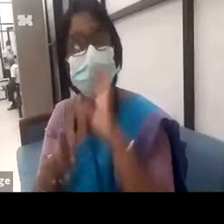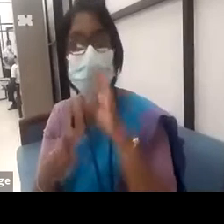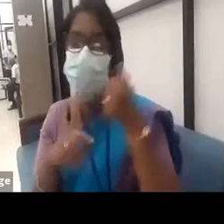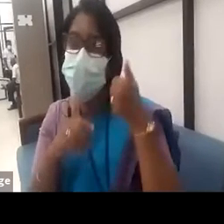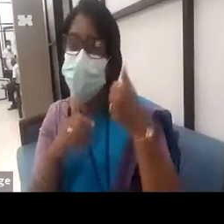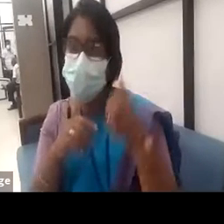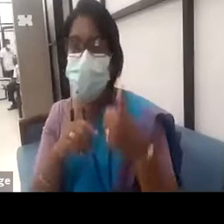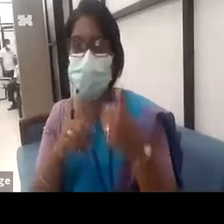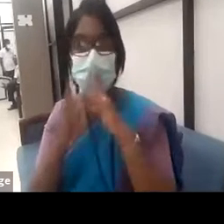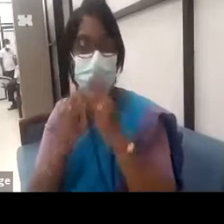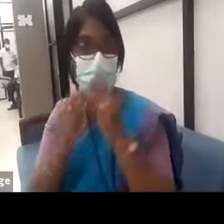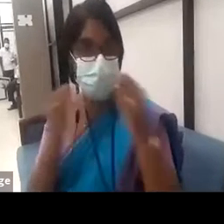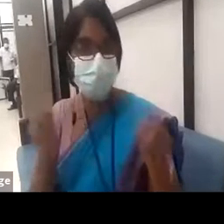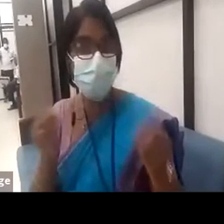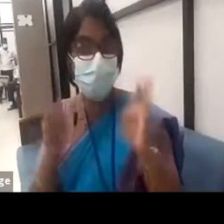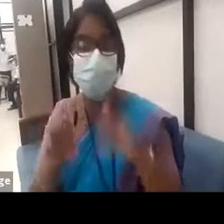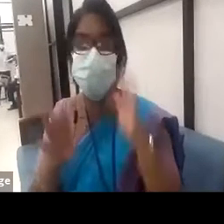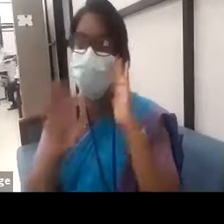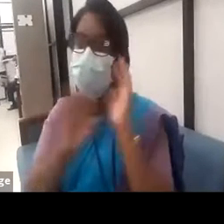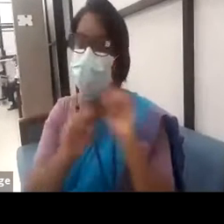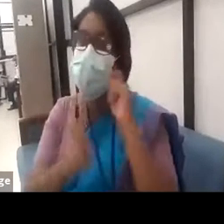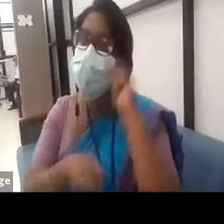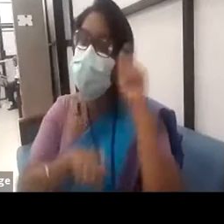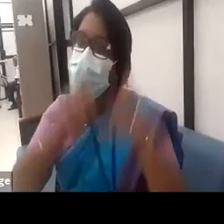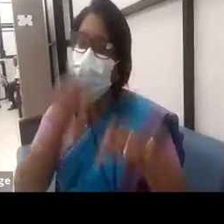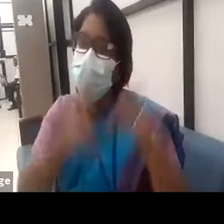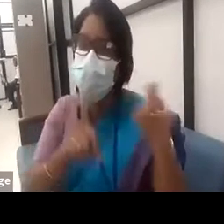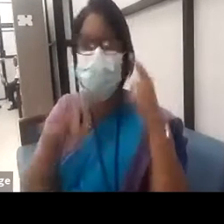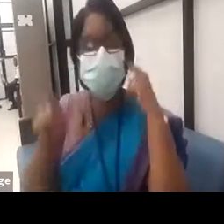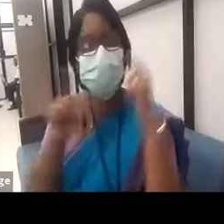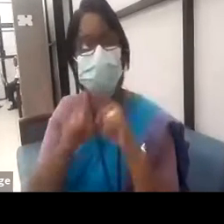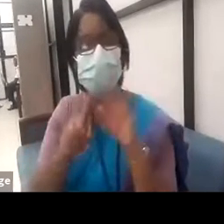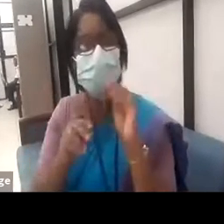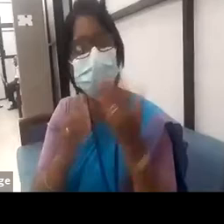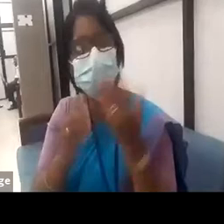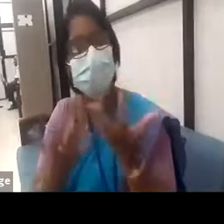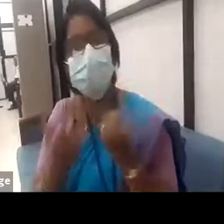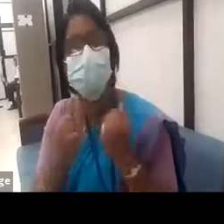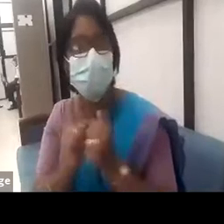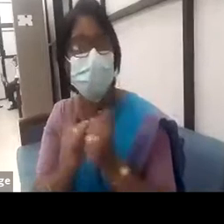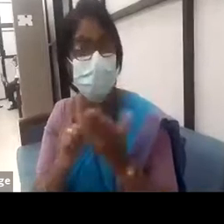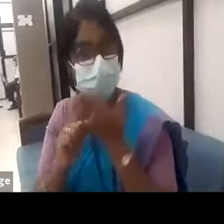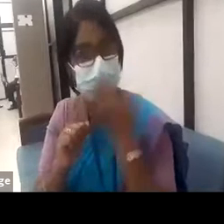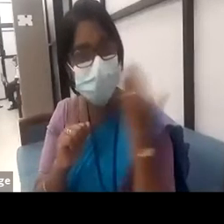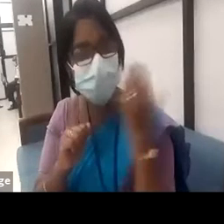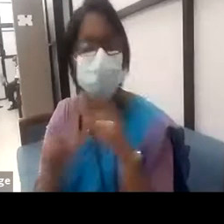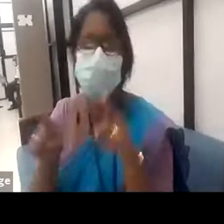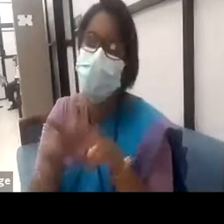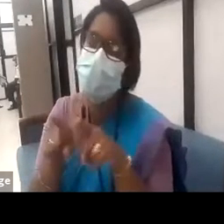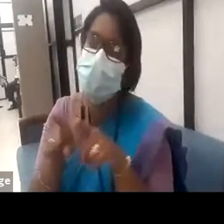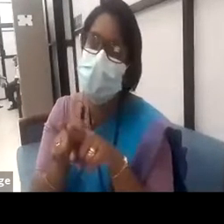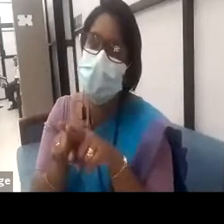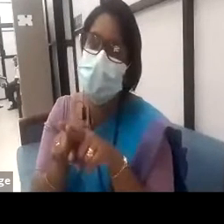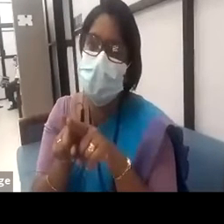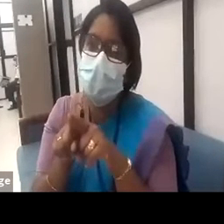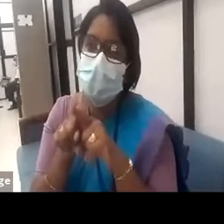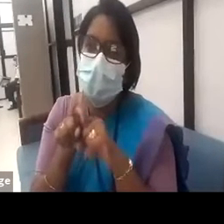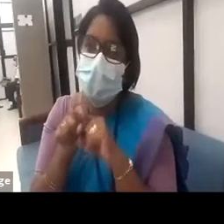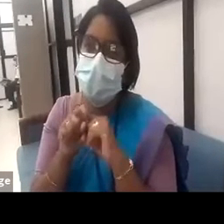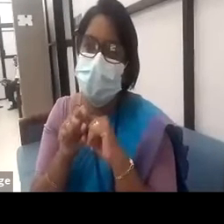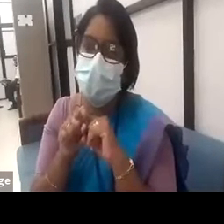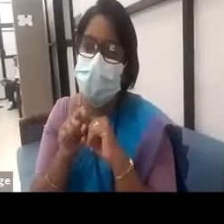take a leaf from. And it is impactful, right? It is absolutely impactful that you can really manage